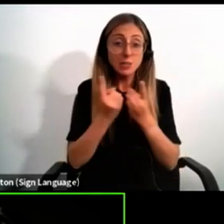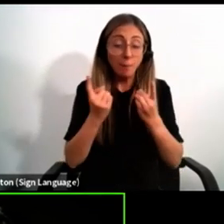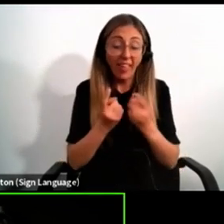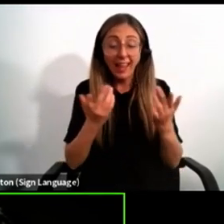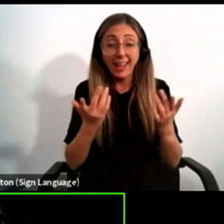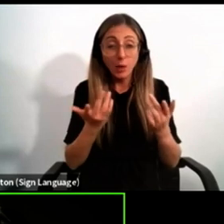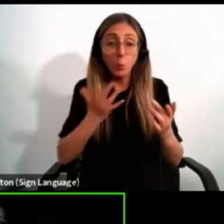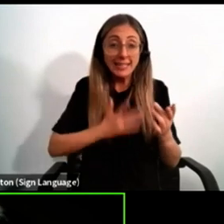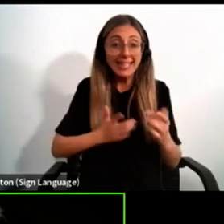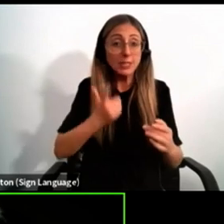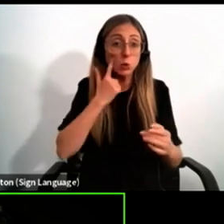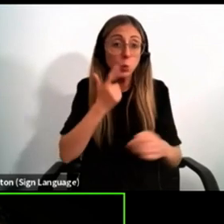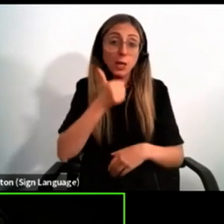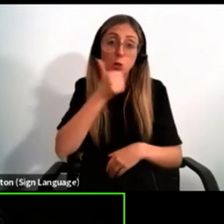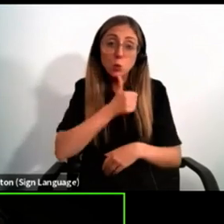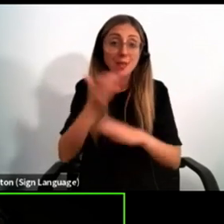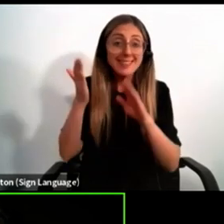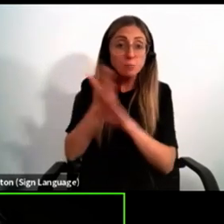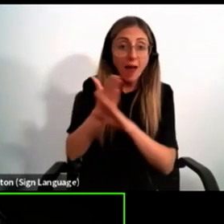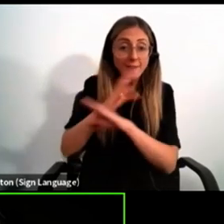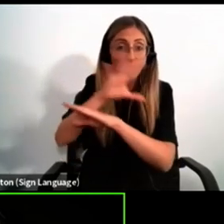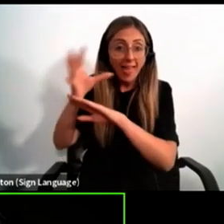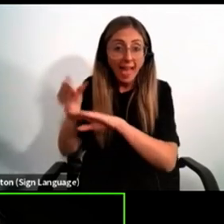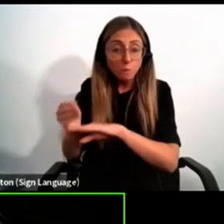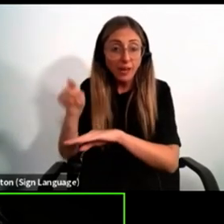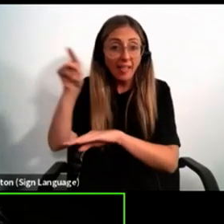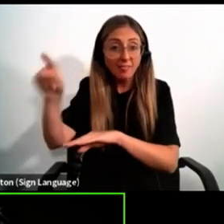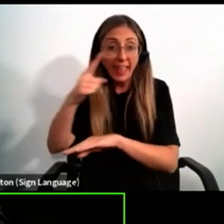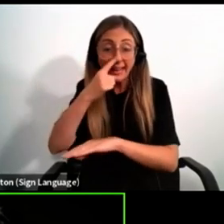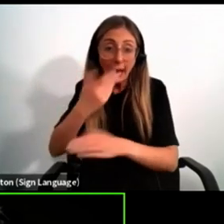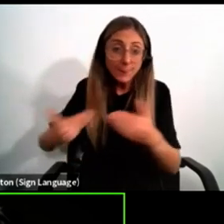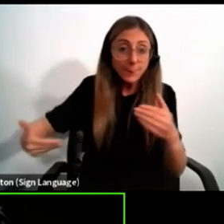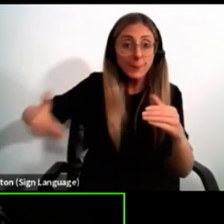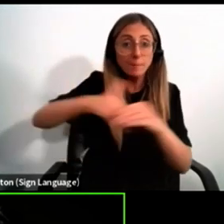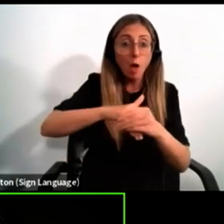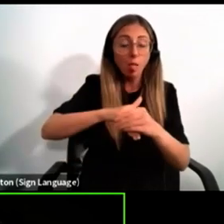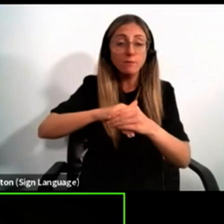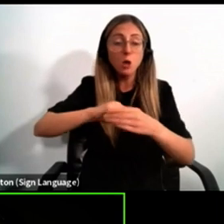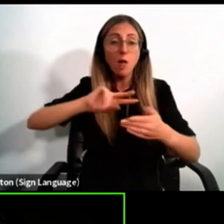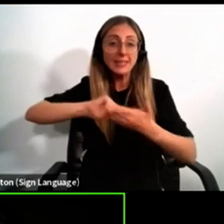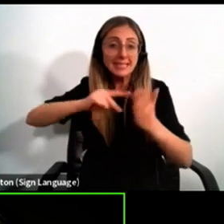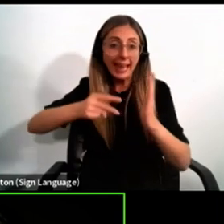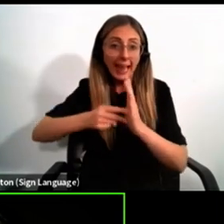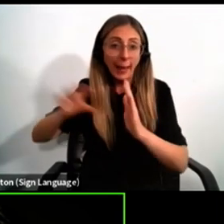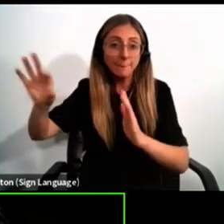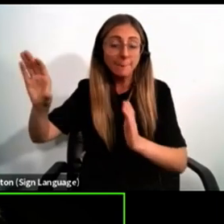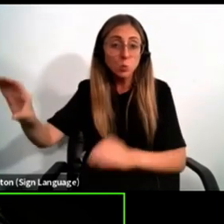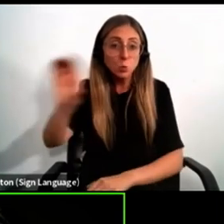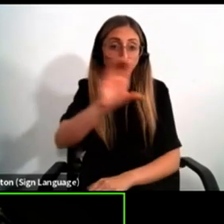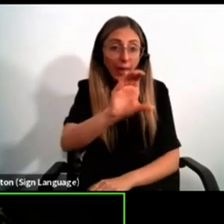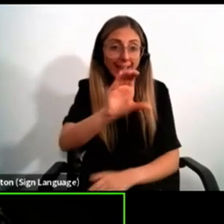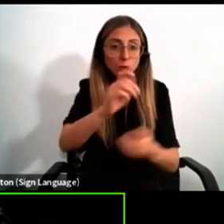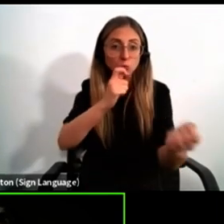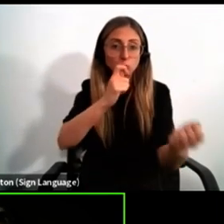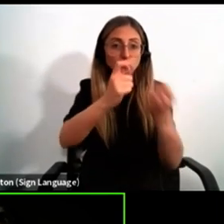be looked at with the private sector in Africa, that they can be part of this scheme of donating so that we can